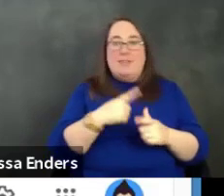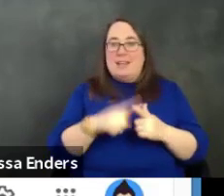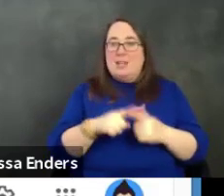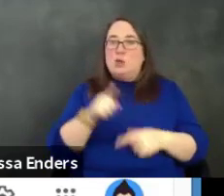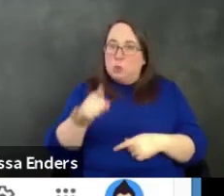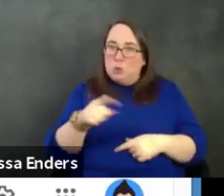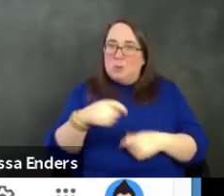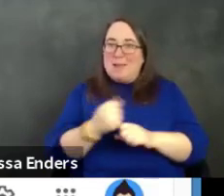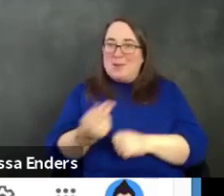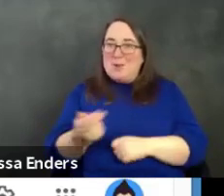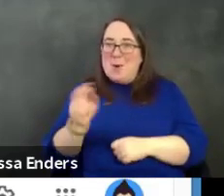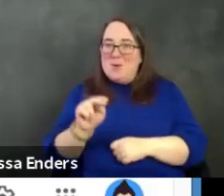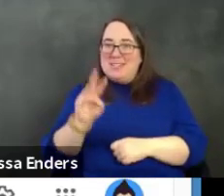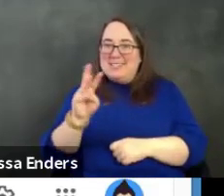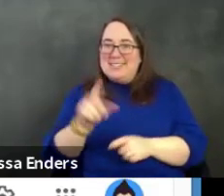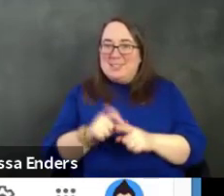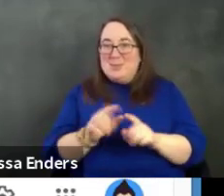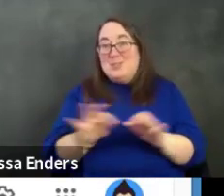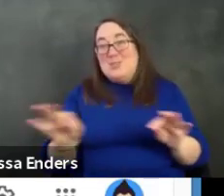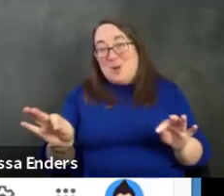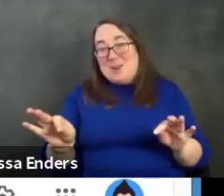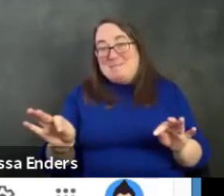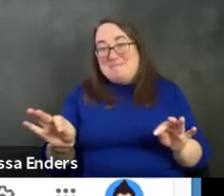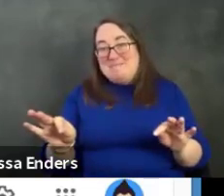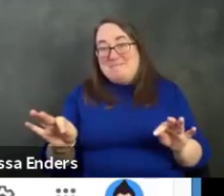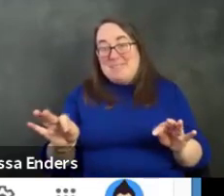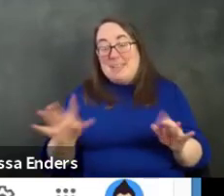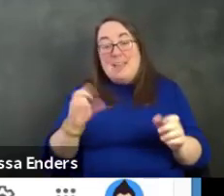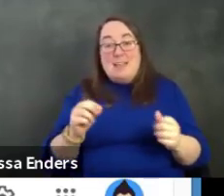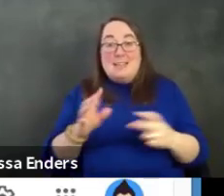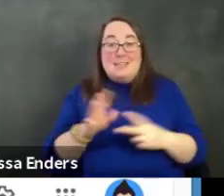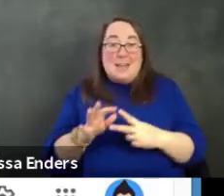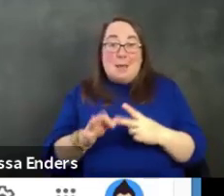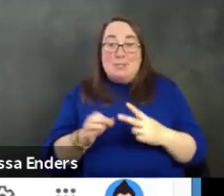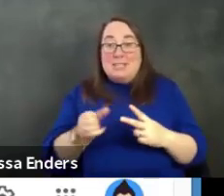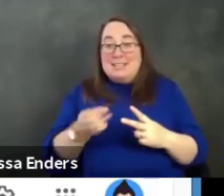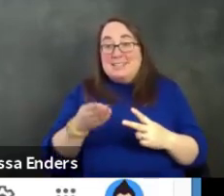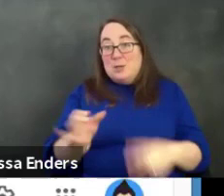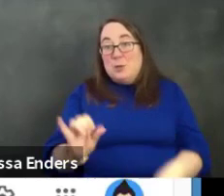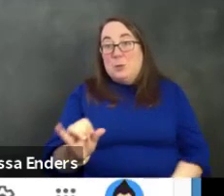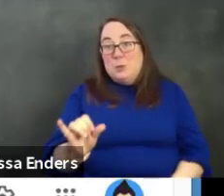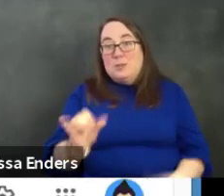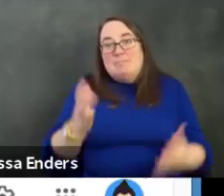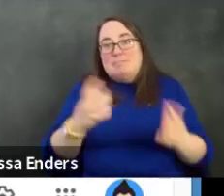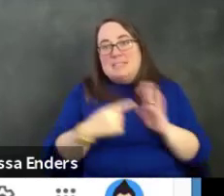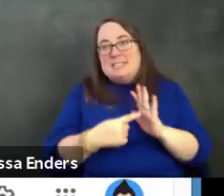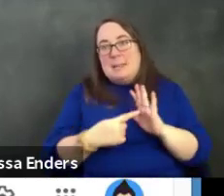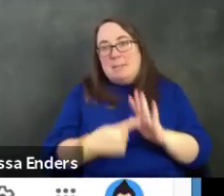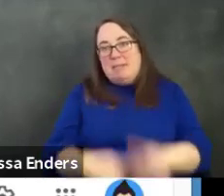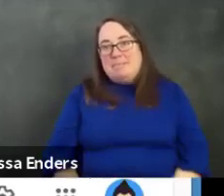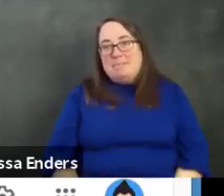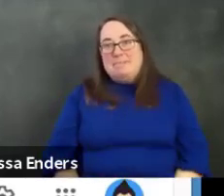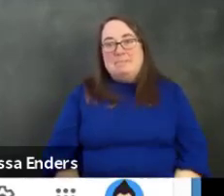story responses in there. Okay, so that's a collaborative option. I put that in there. That's an example. Okay.